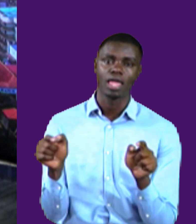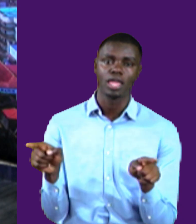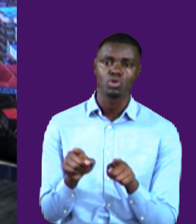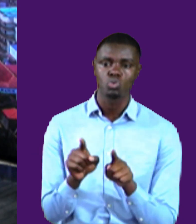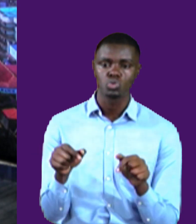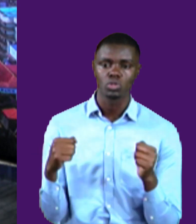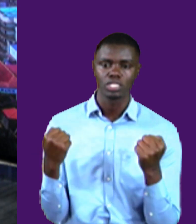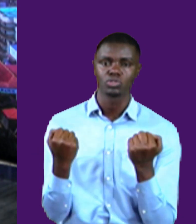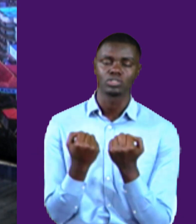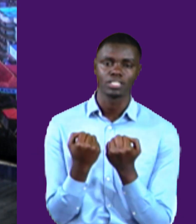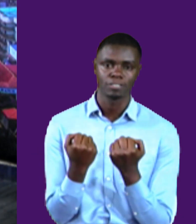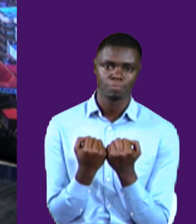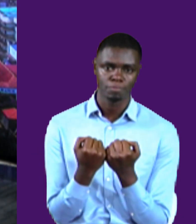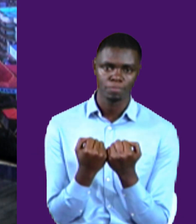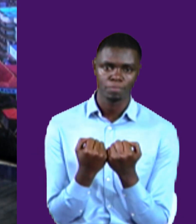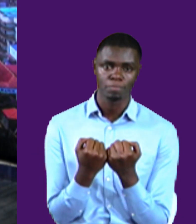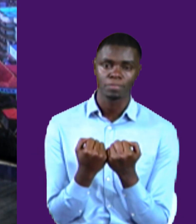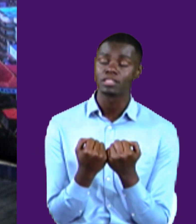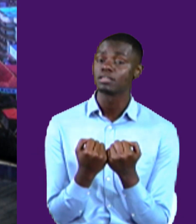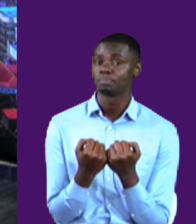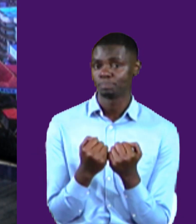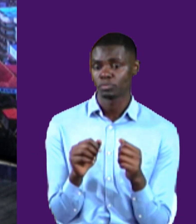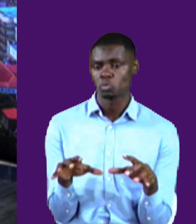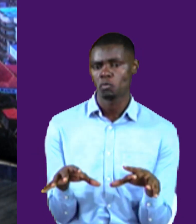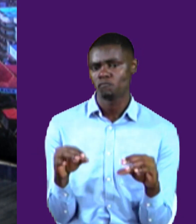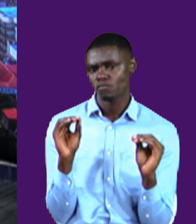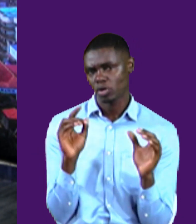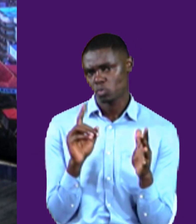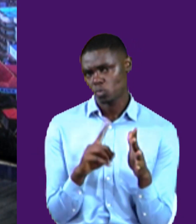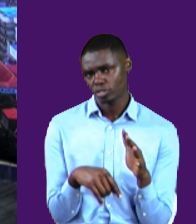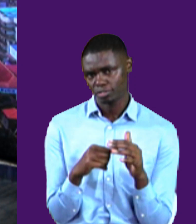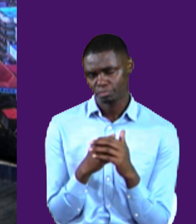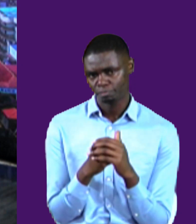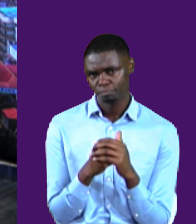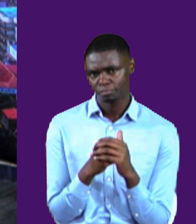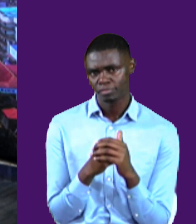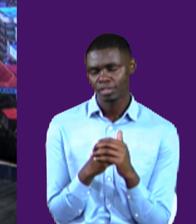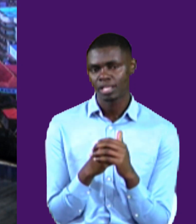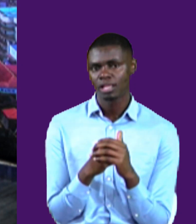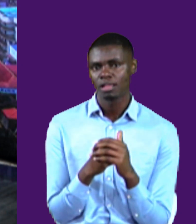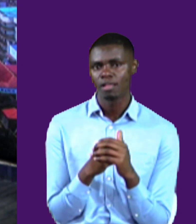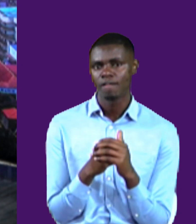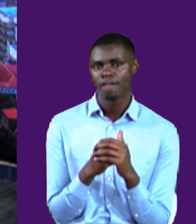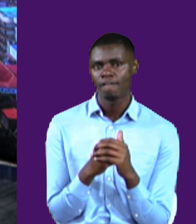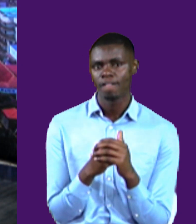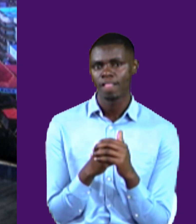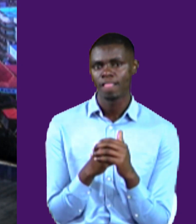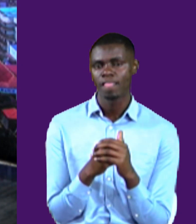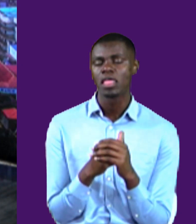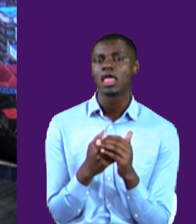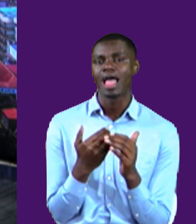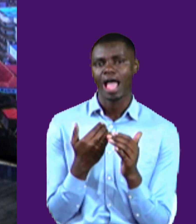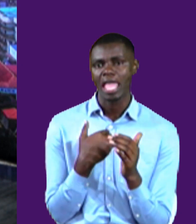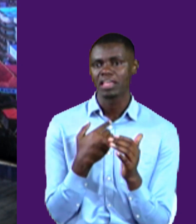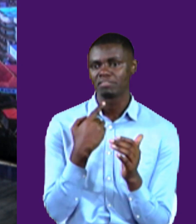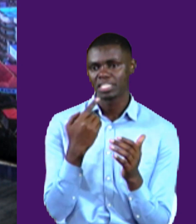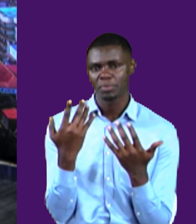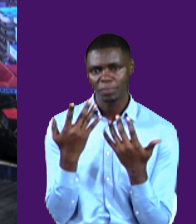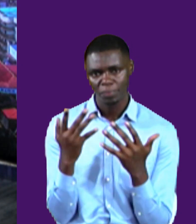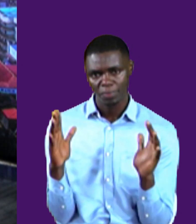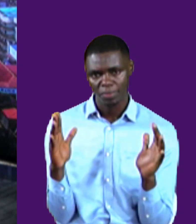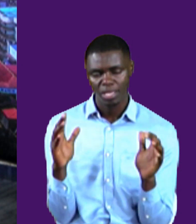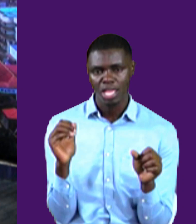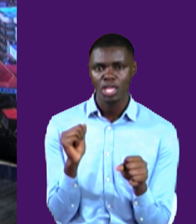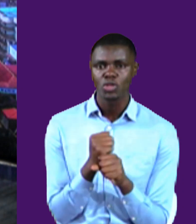the society at large. You find that when, as much as I have said that